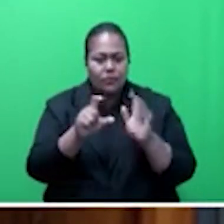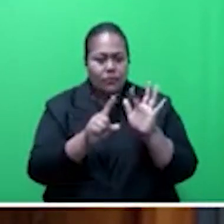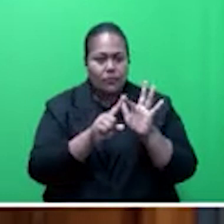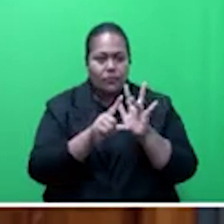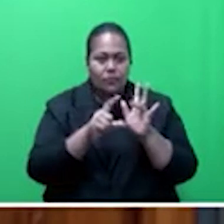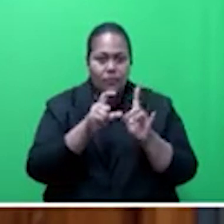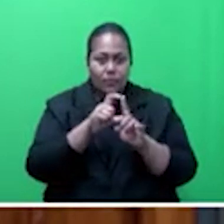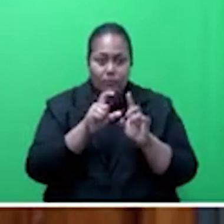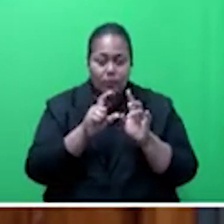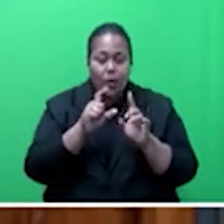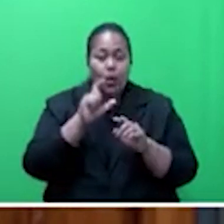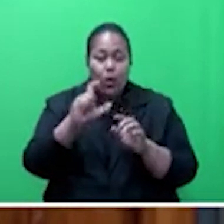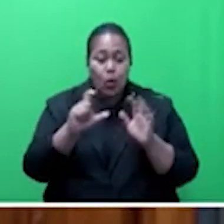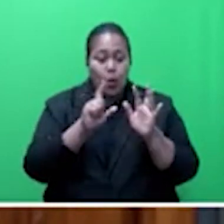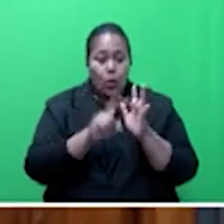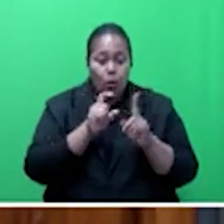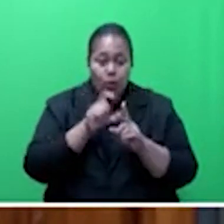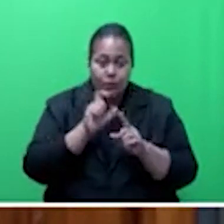amendment bill to the amendment to the